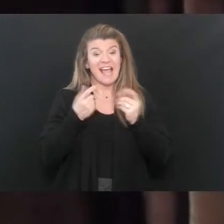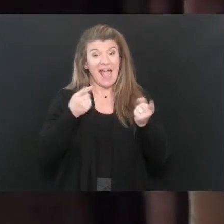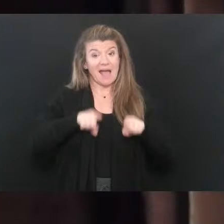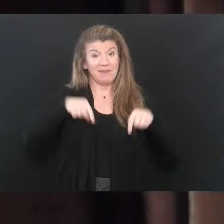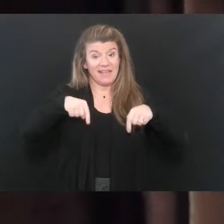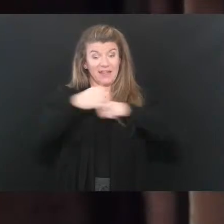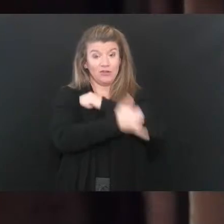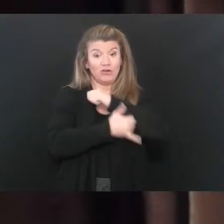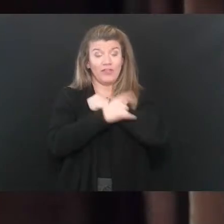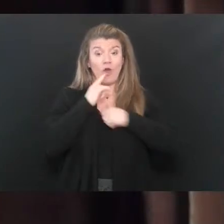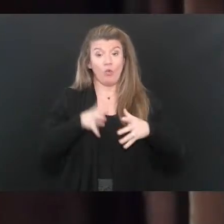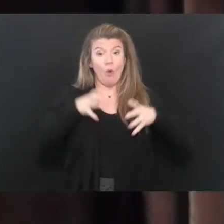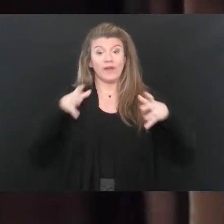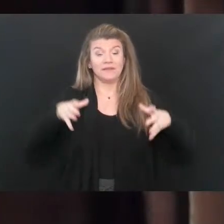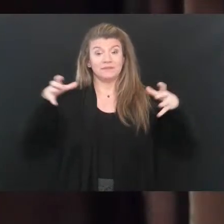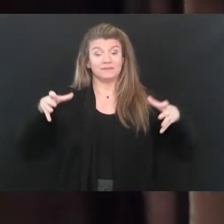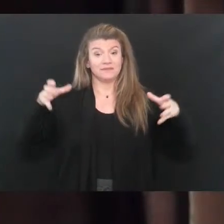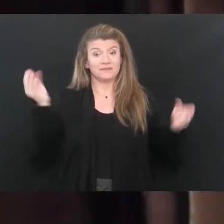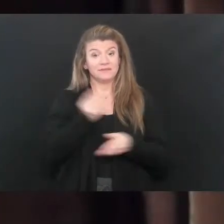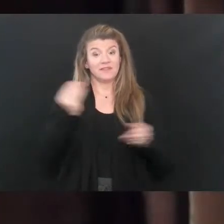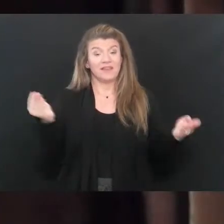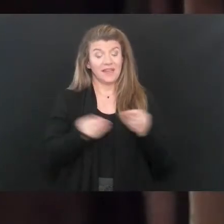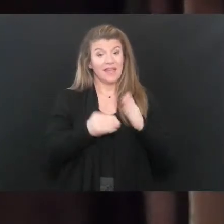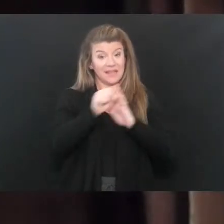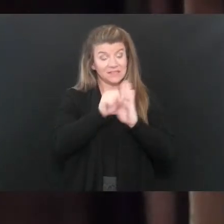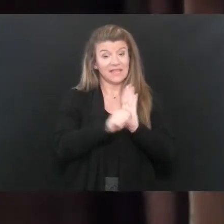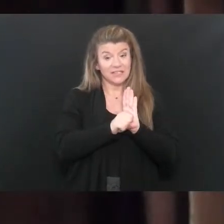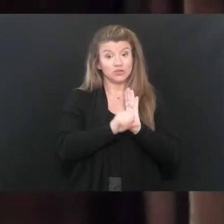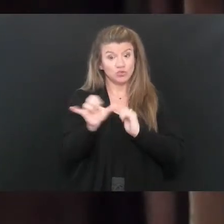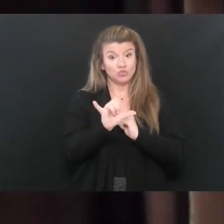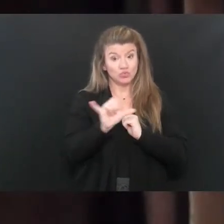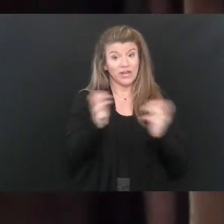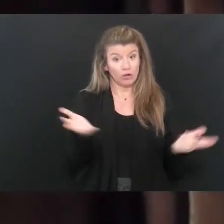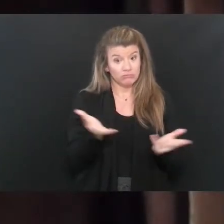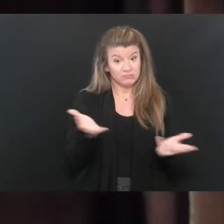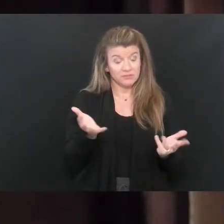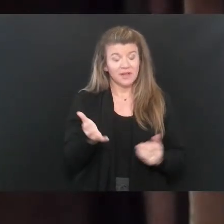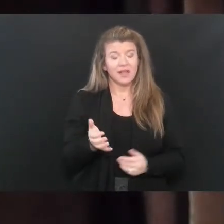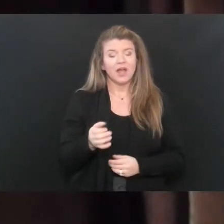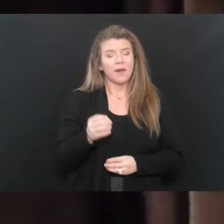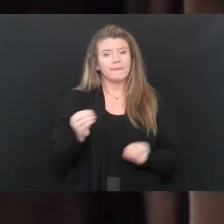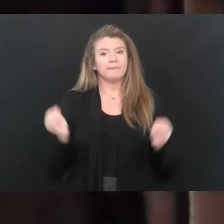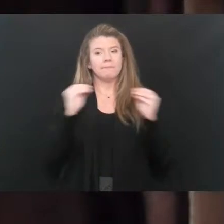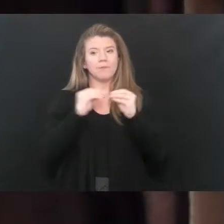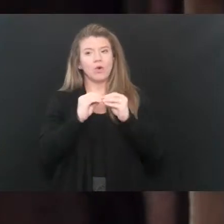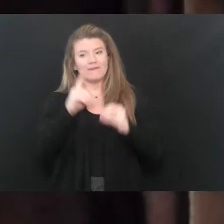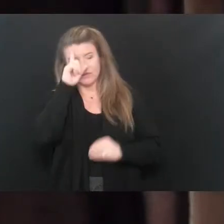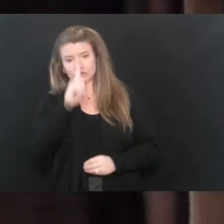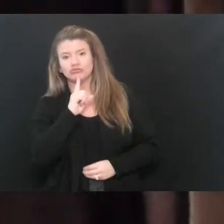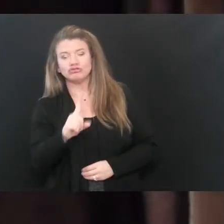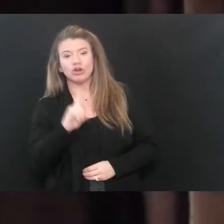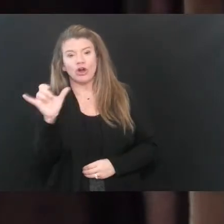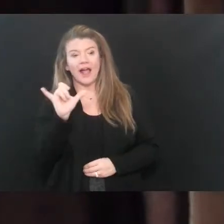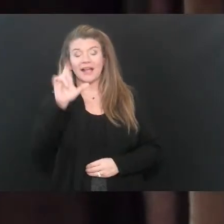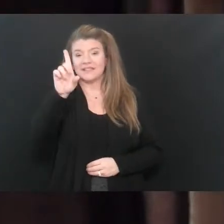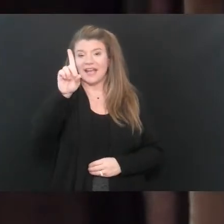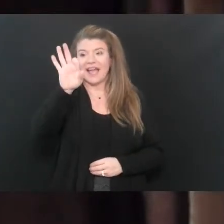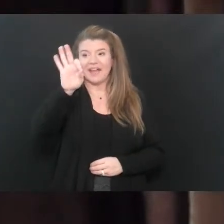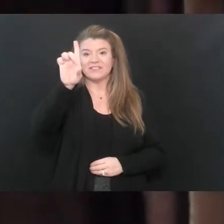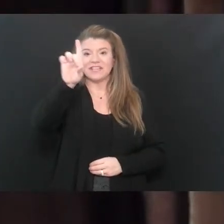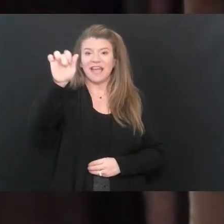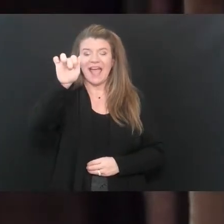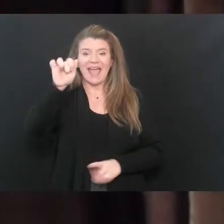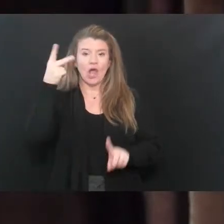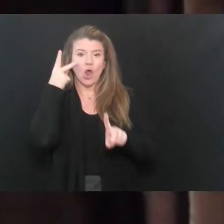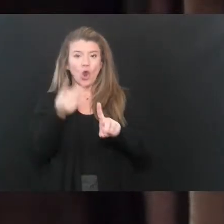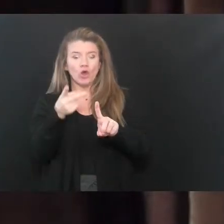and they're growing rapidly, growing in our state as well, by the way, then most certainly as the Food and Drug Administration